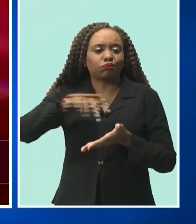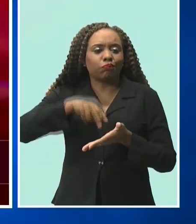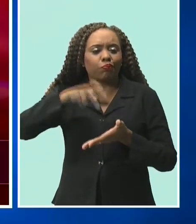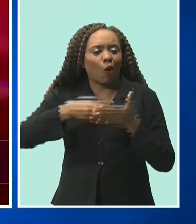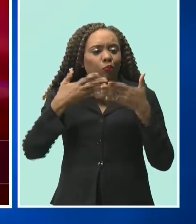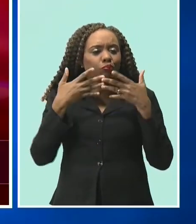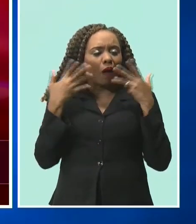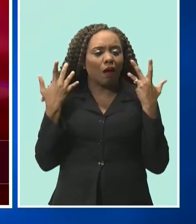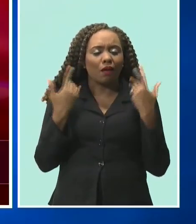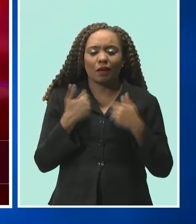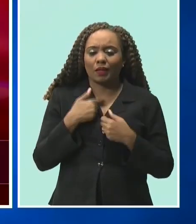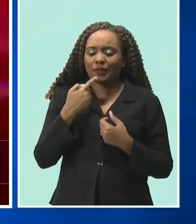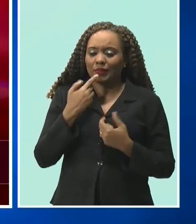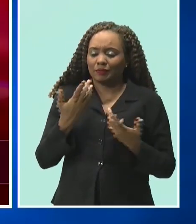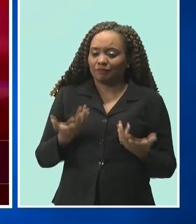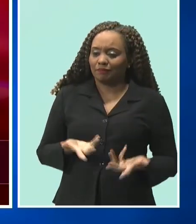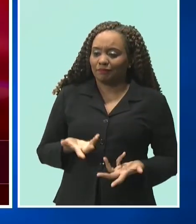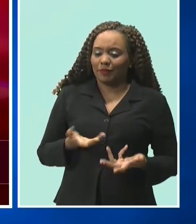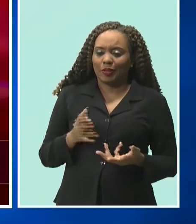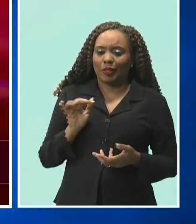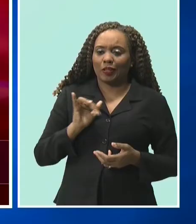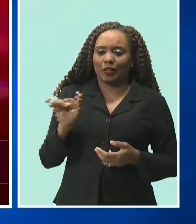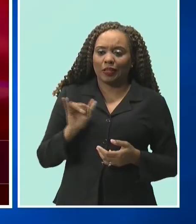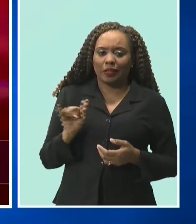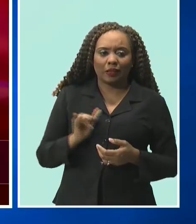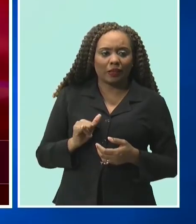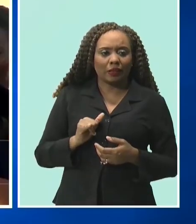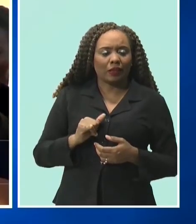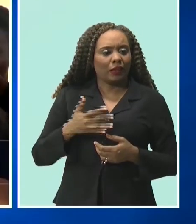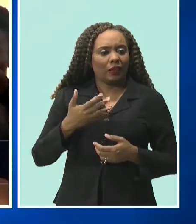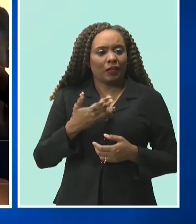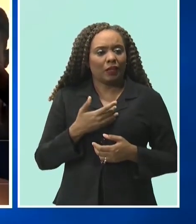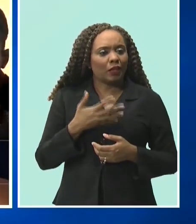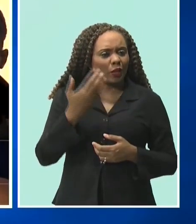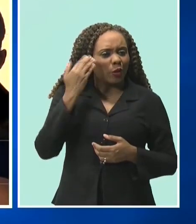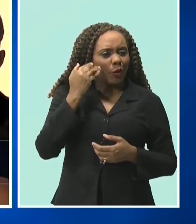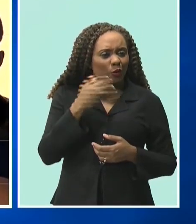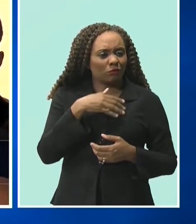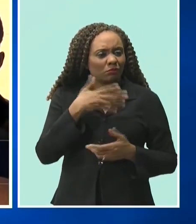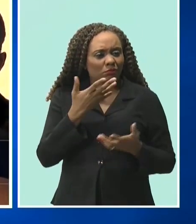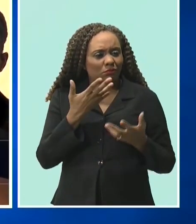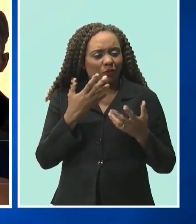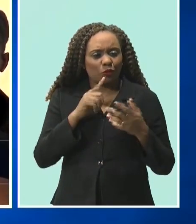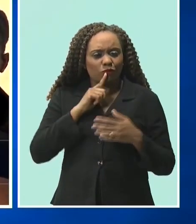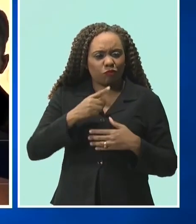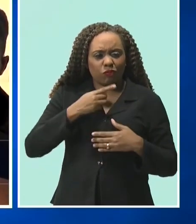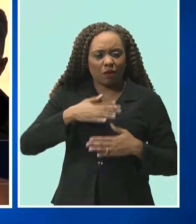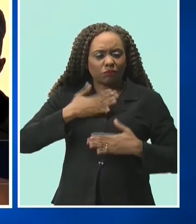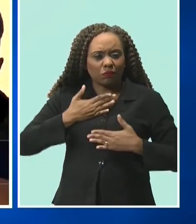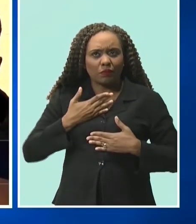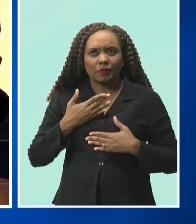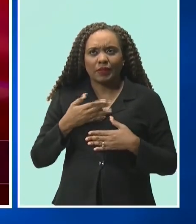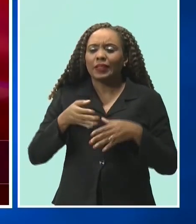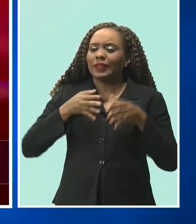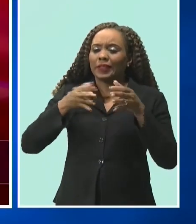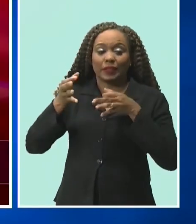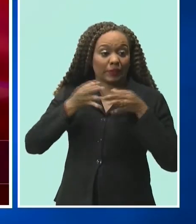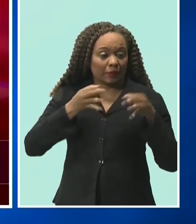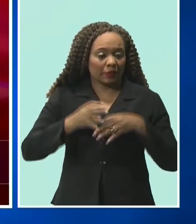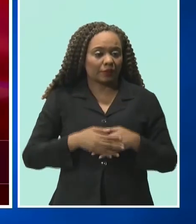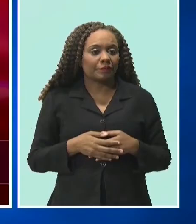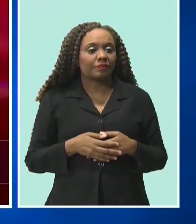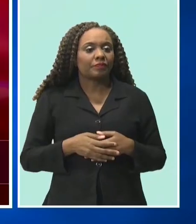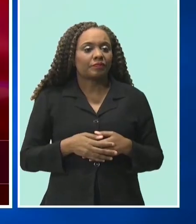to her, she's like Rudolph the Red-Nosed Reindeer now. The attorney explained the basis of his case. The